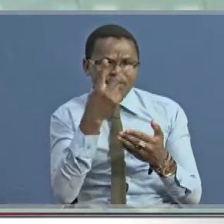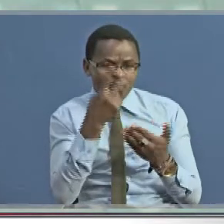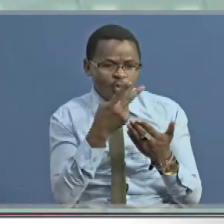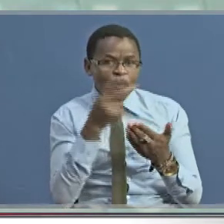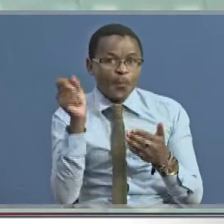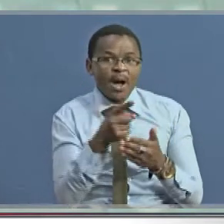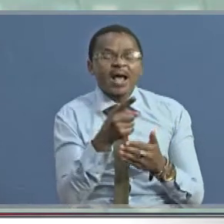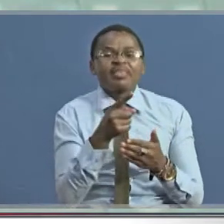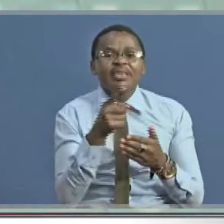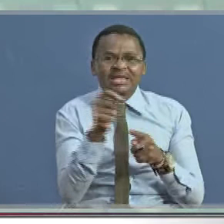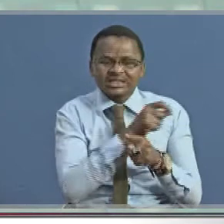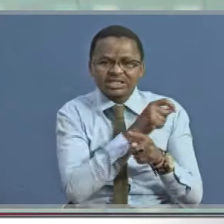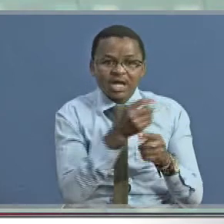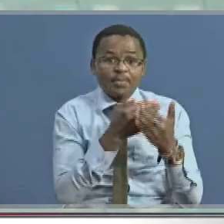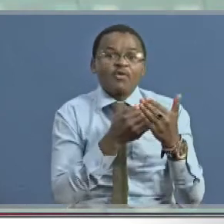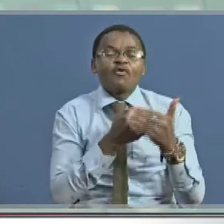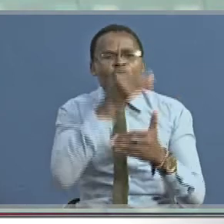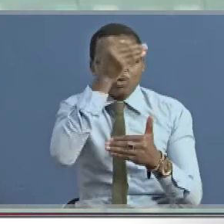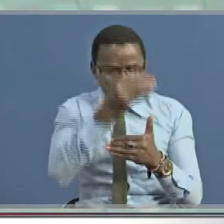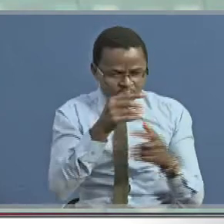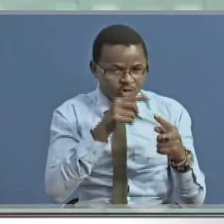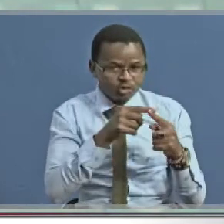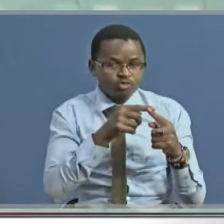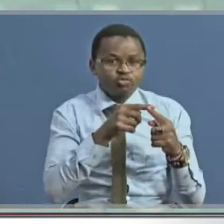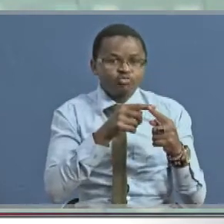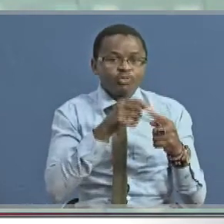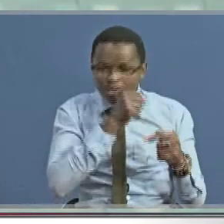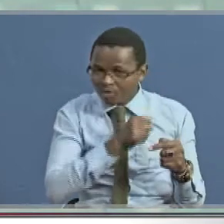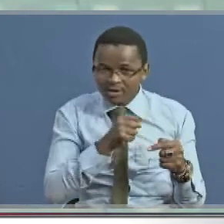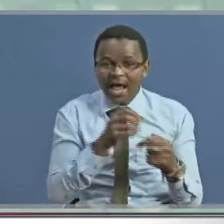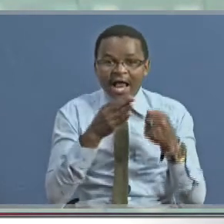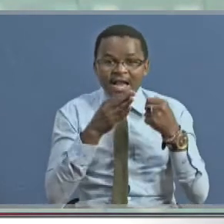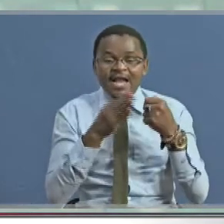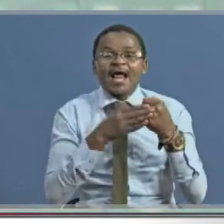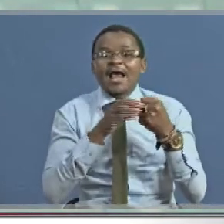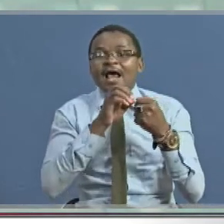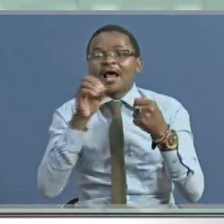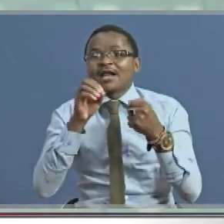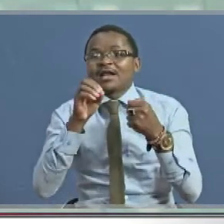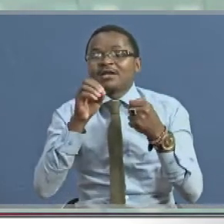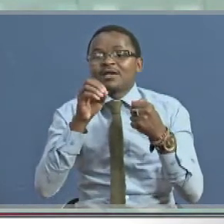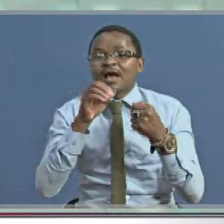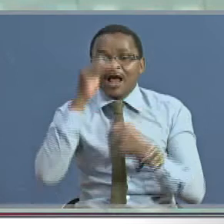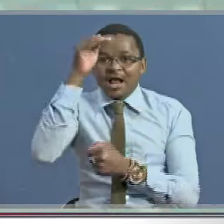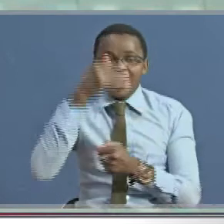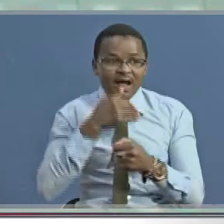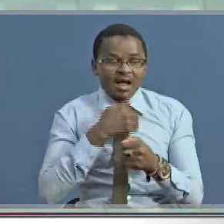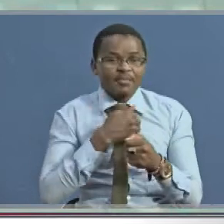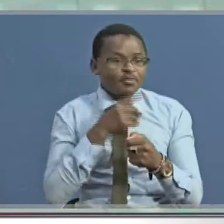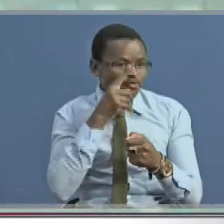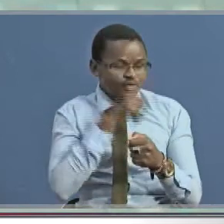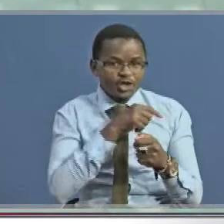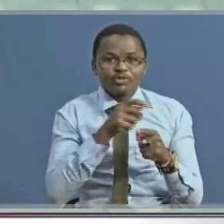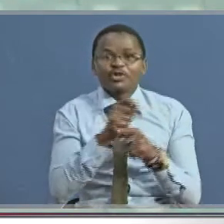two-month training before crossing the bridge to elderliness. At least 900 Maasai middle-aged adults have been through